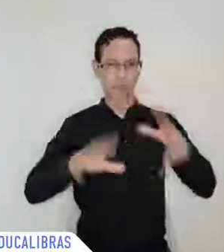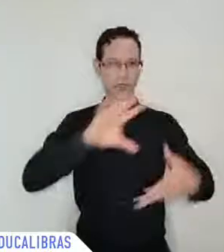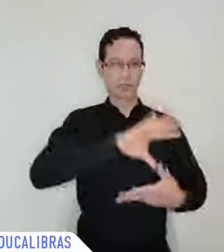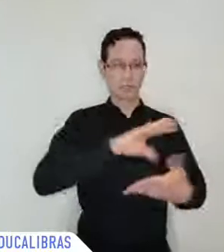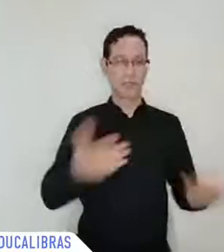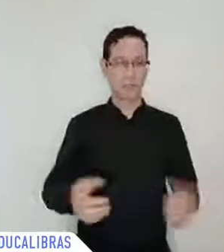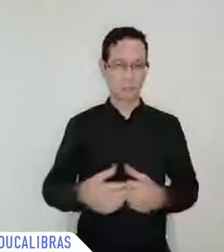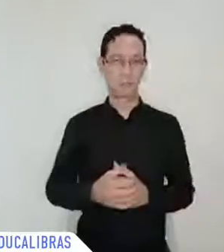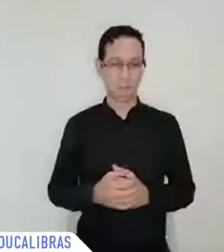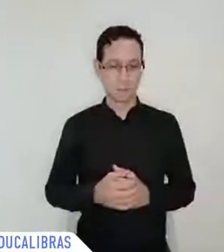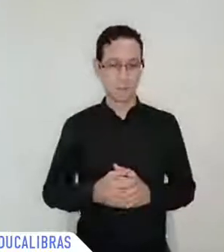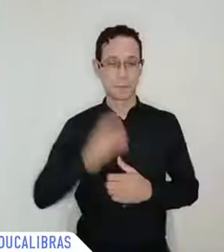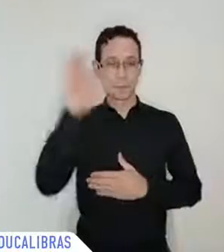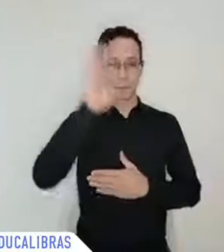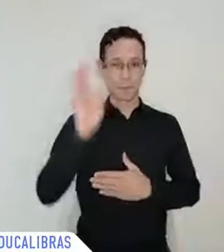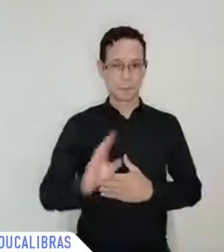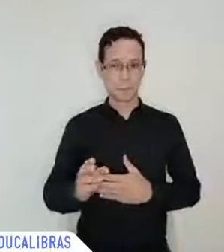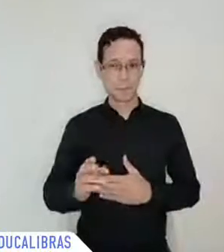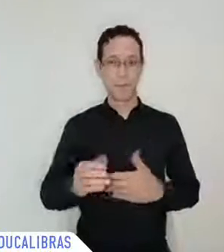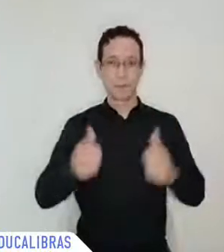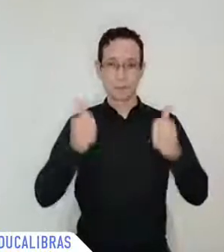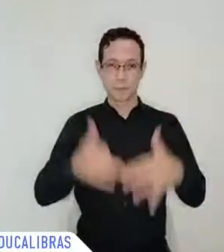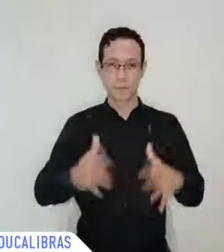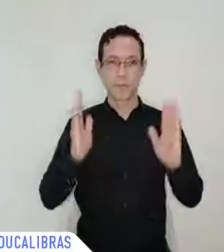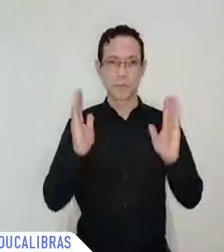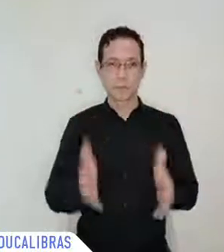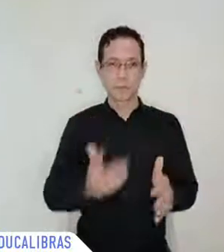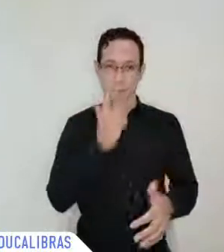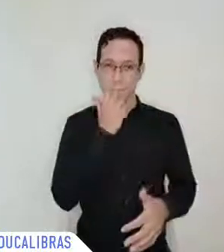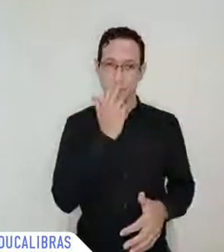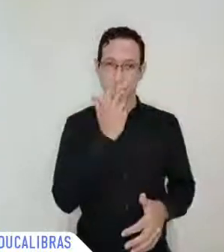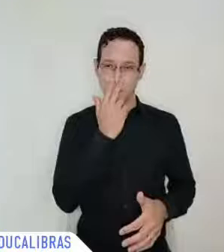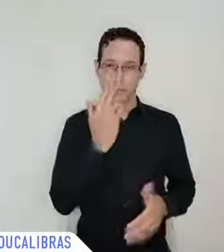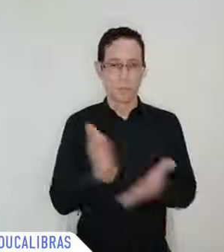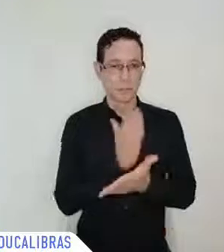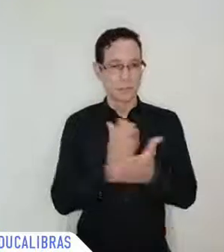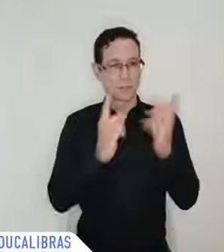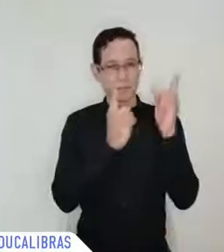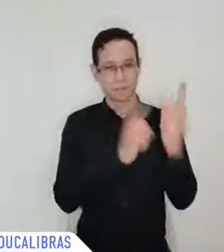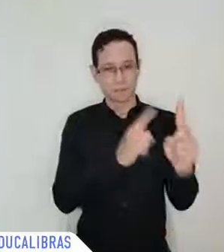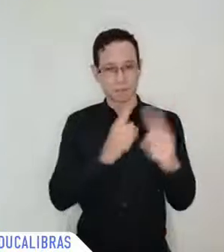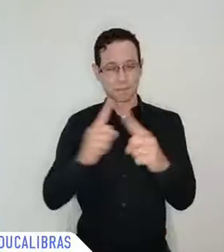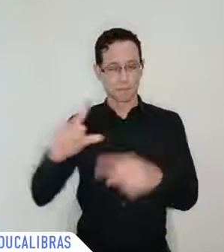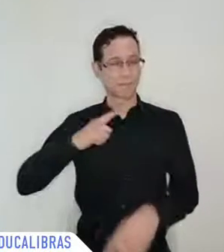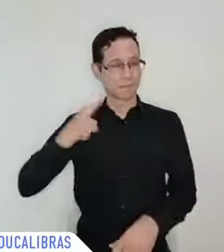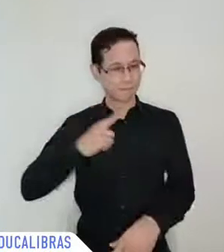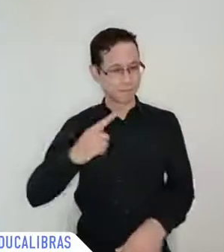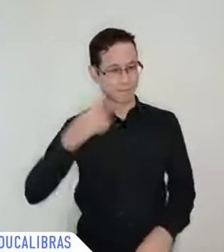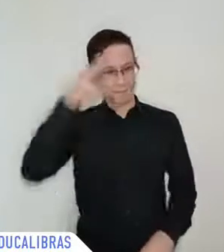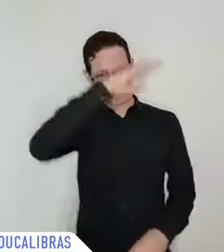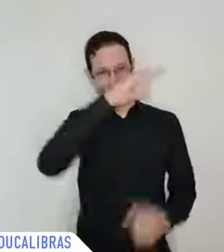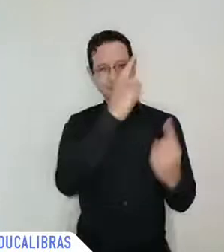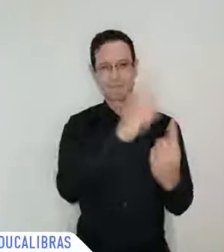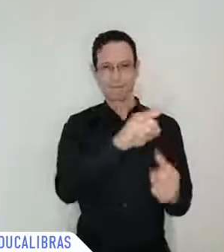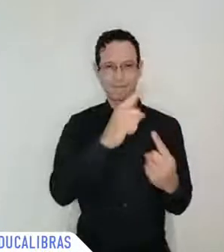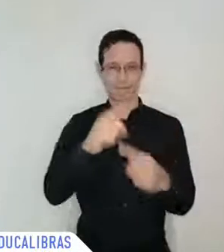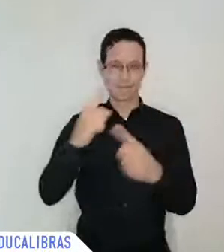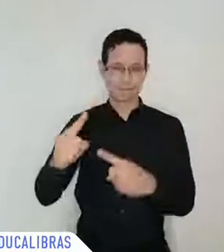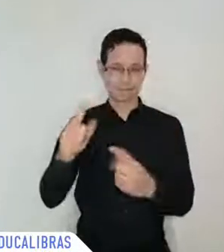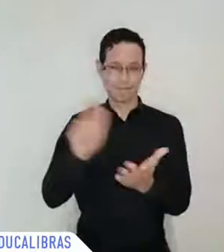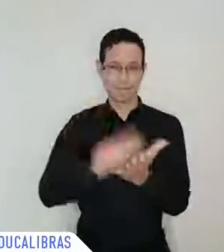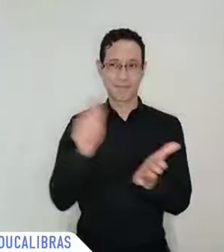democracy in all continents. And talking specifically about Brazil, you have mentioned some of